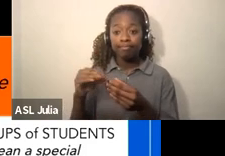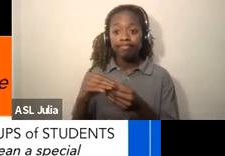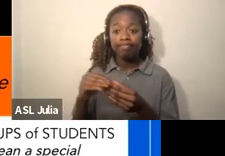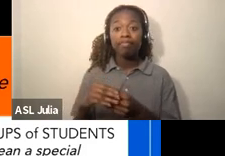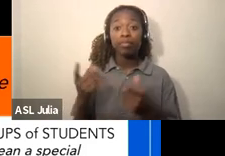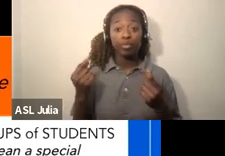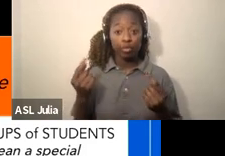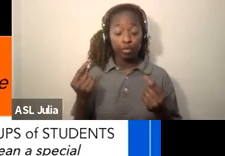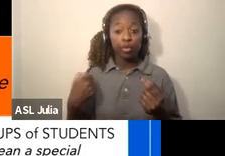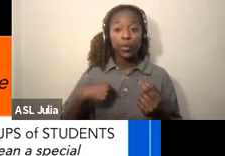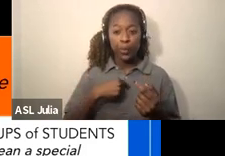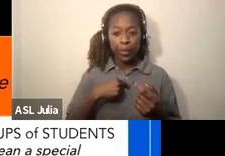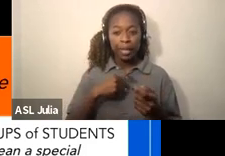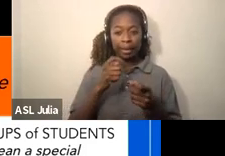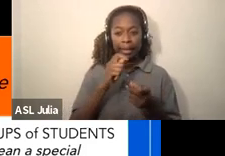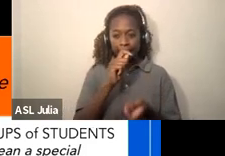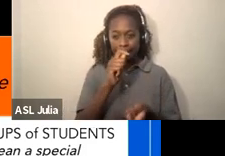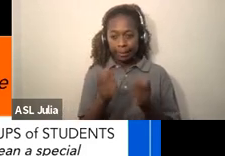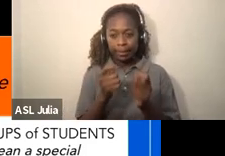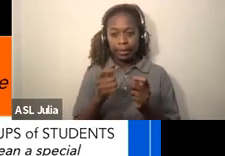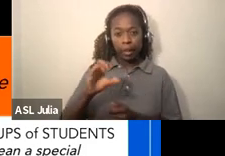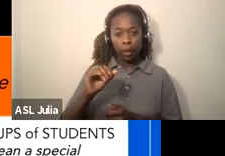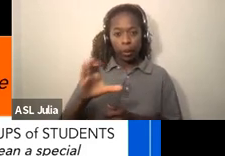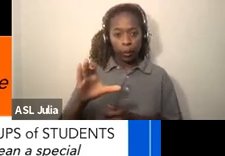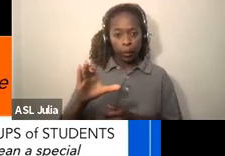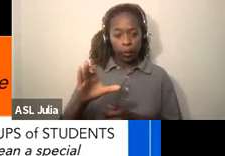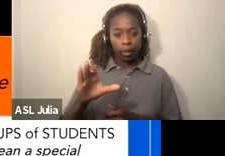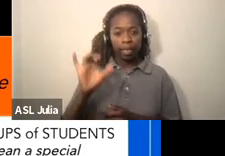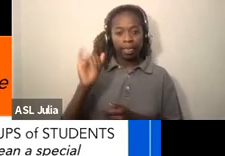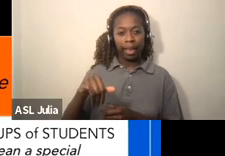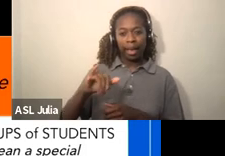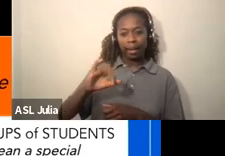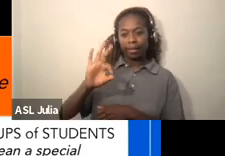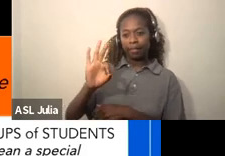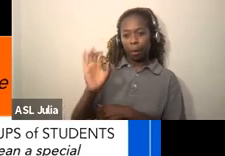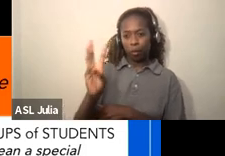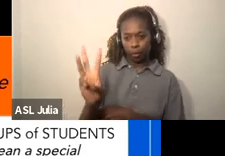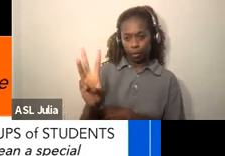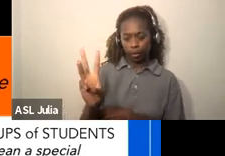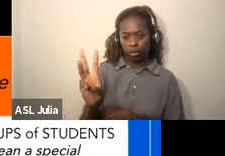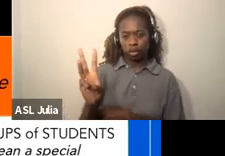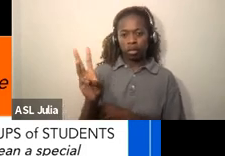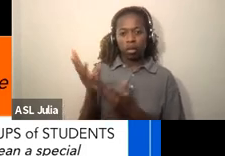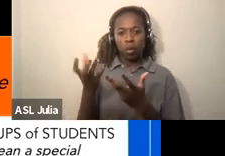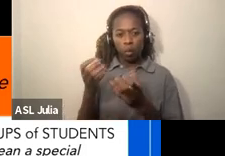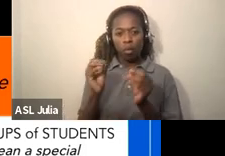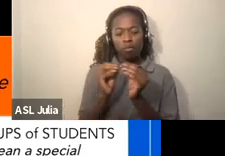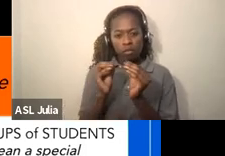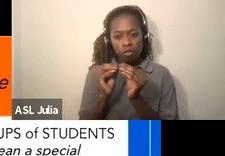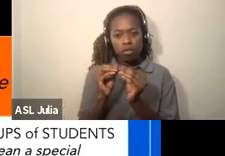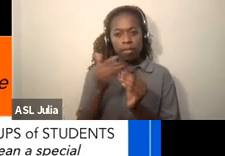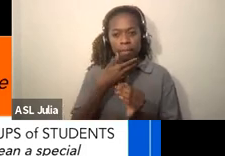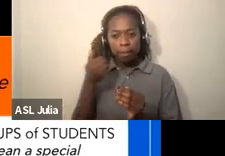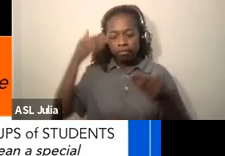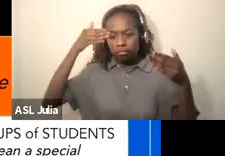reformatted the code the mtss framework to to more effectively focus